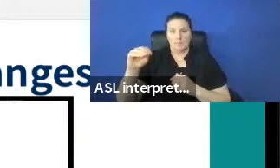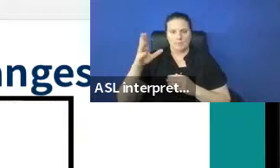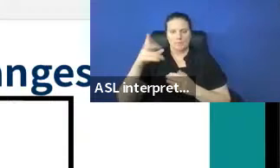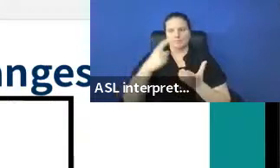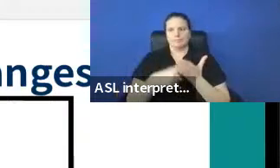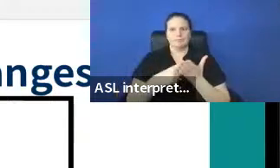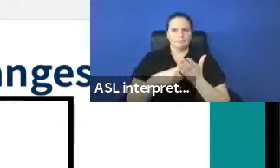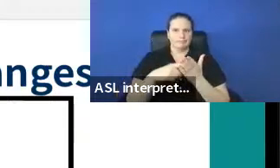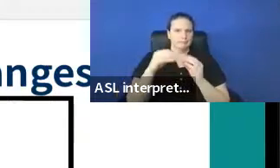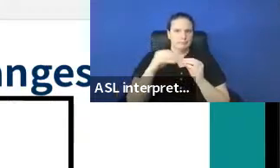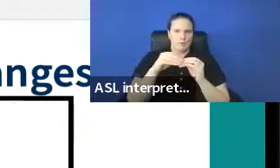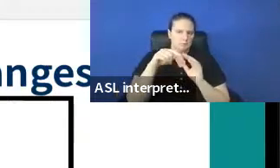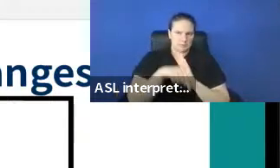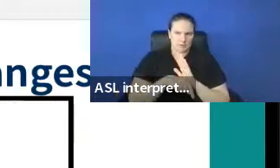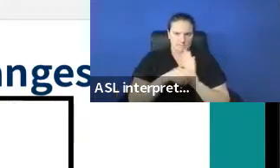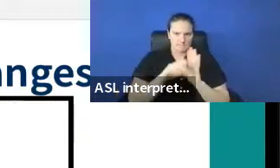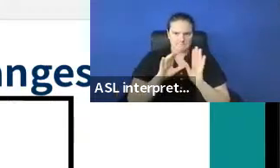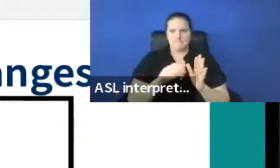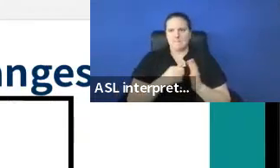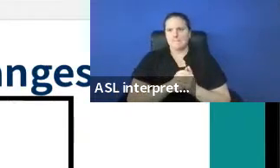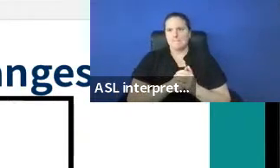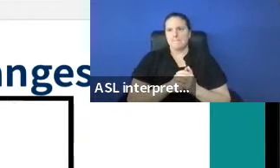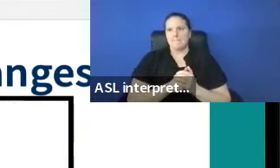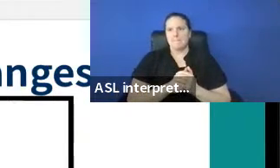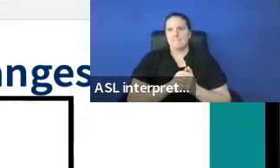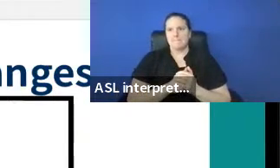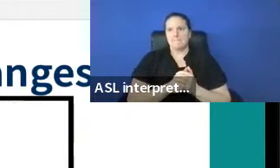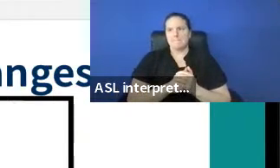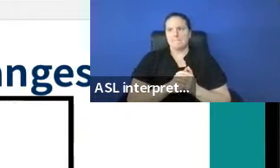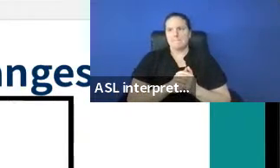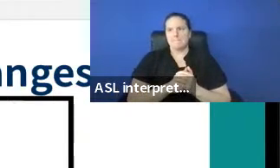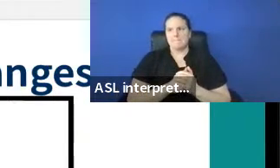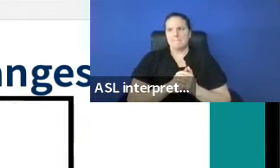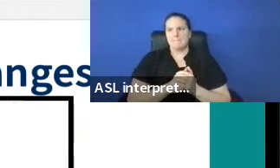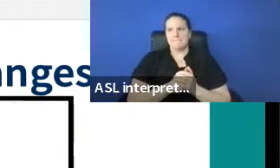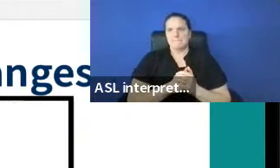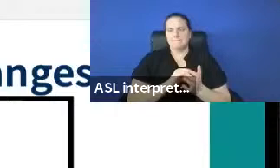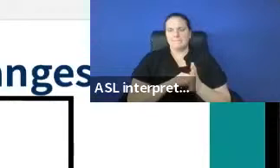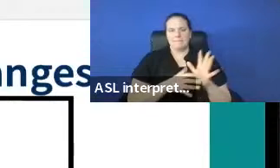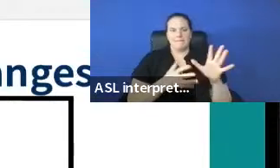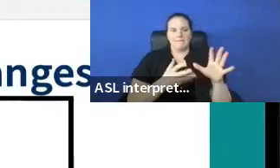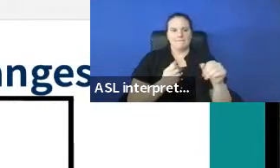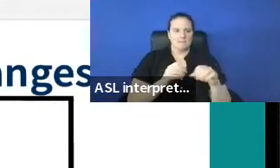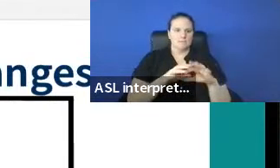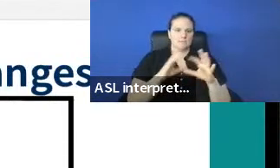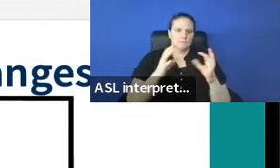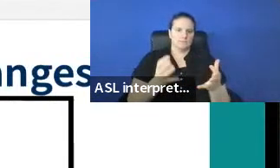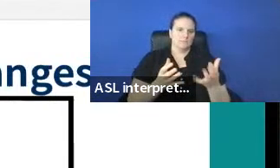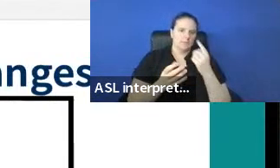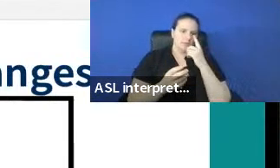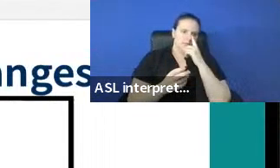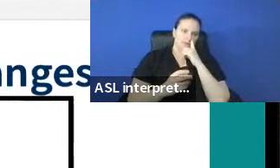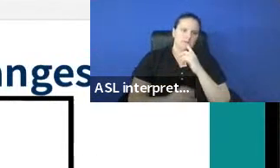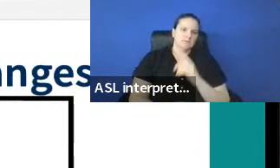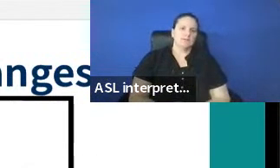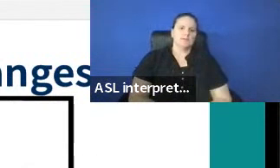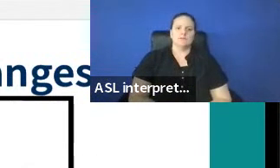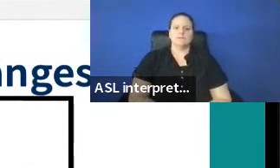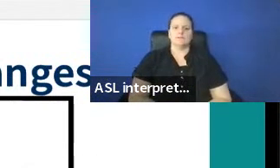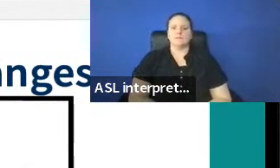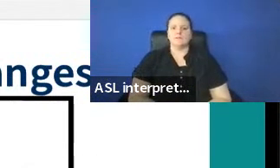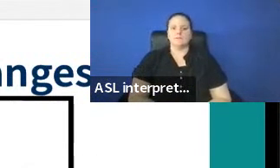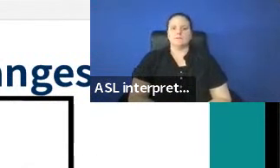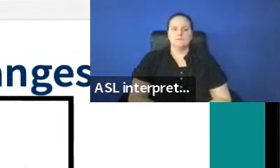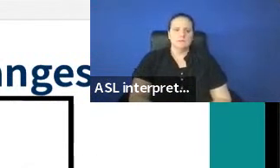these in a lot more detail. So I'm going to hit these as a really fast overview because we're going to dive into a lot more